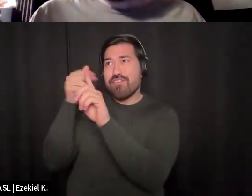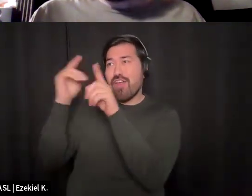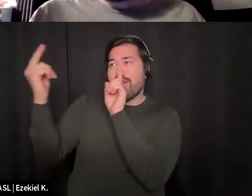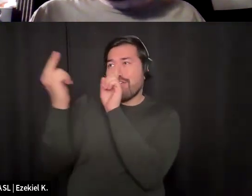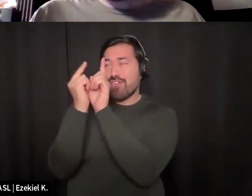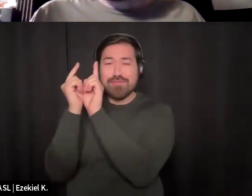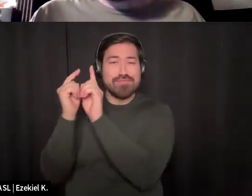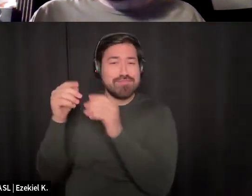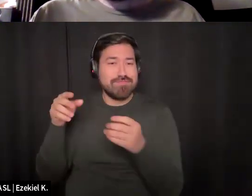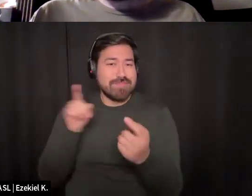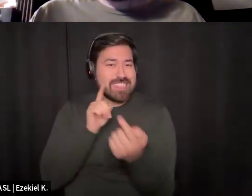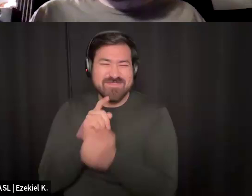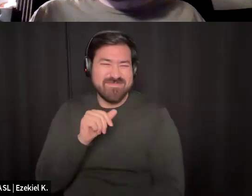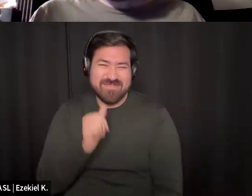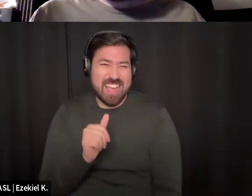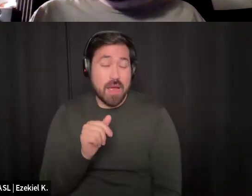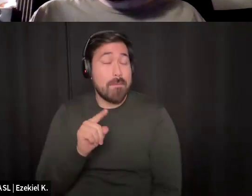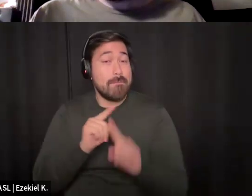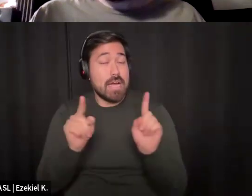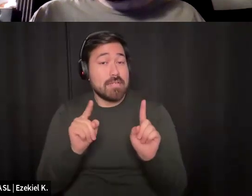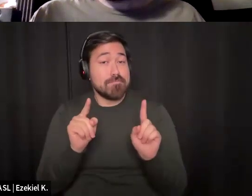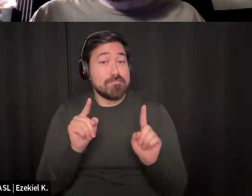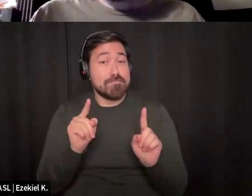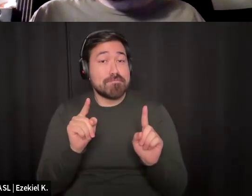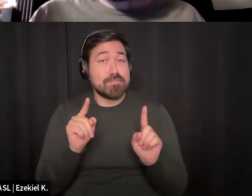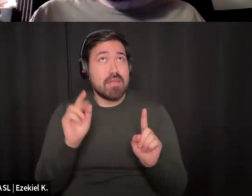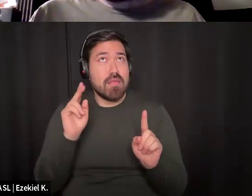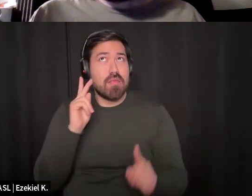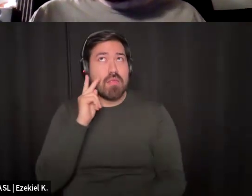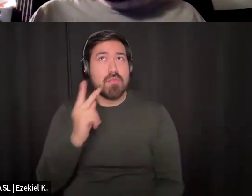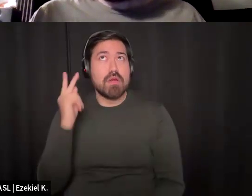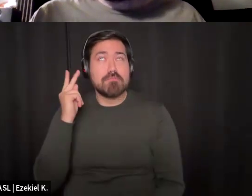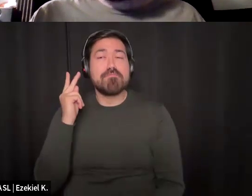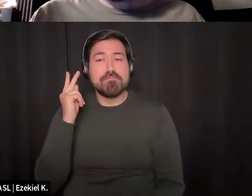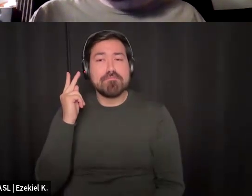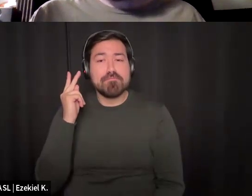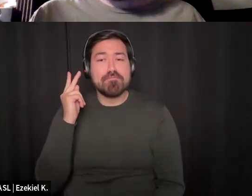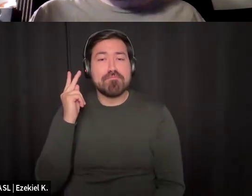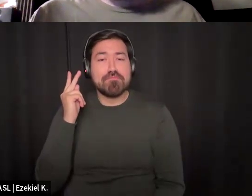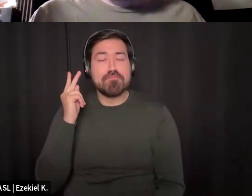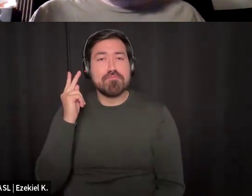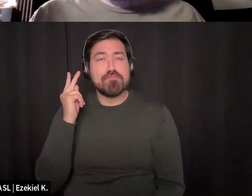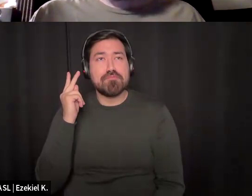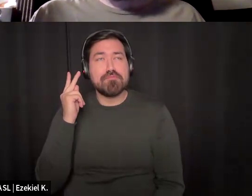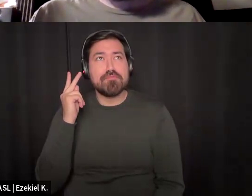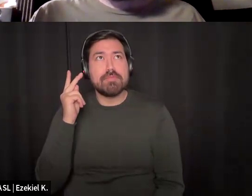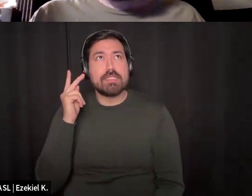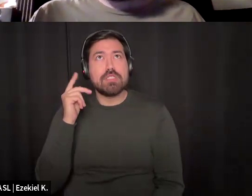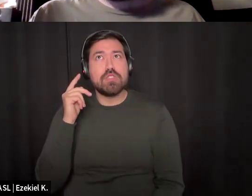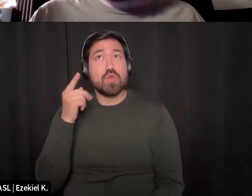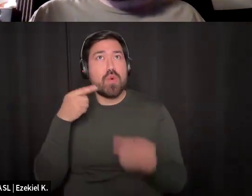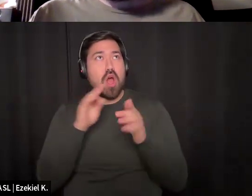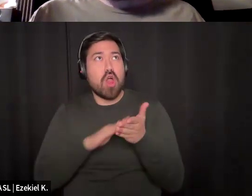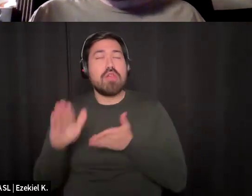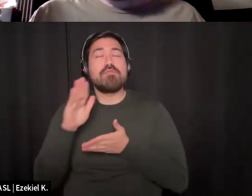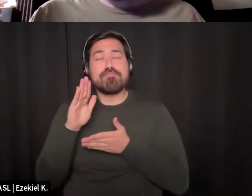but I actually, looking back when I was in college, I